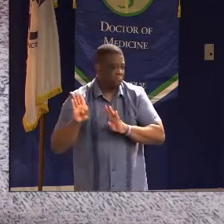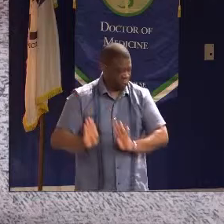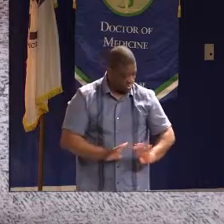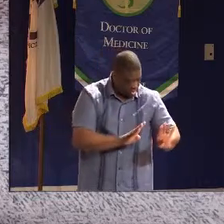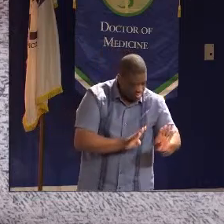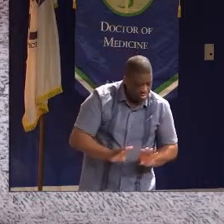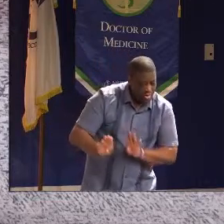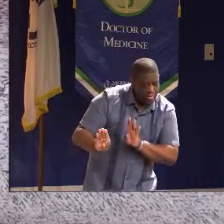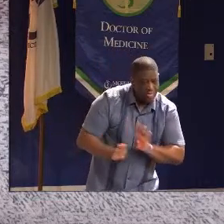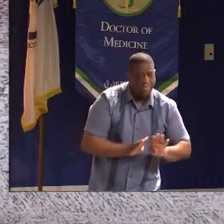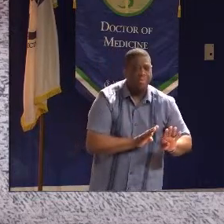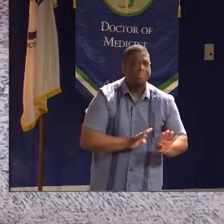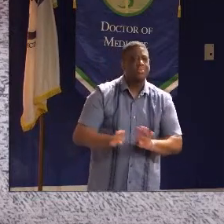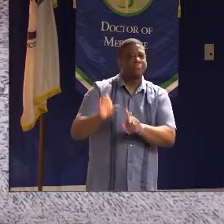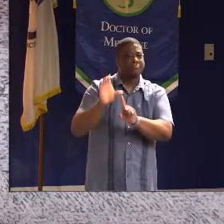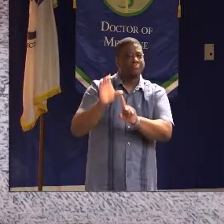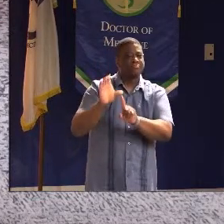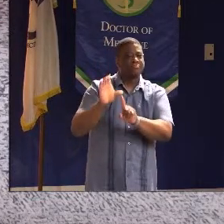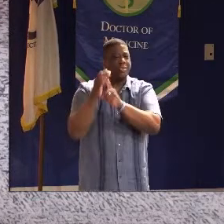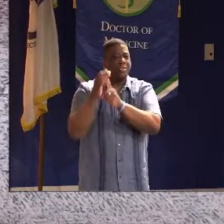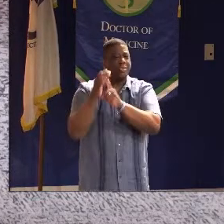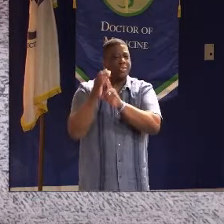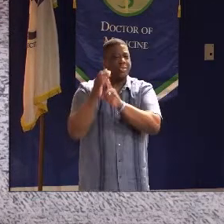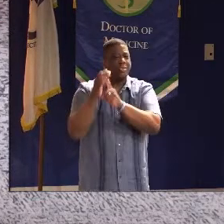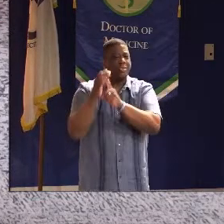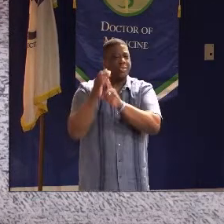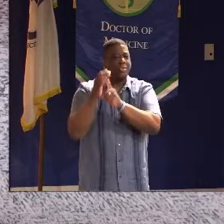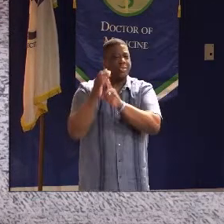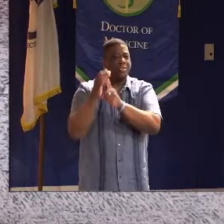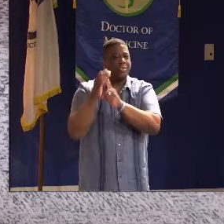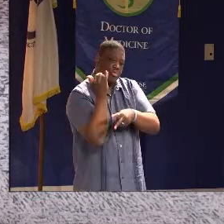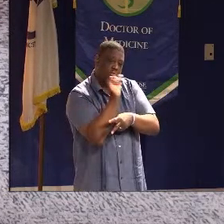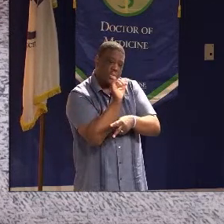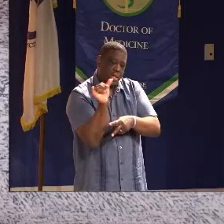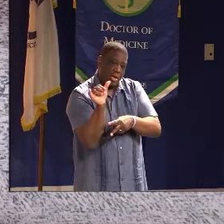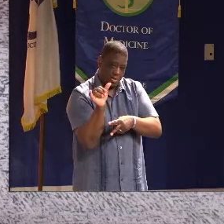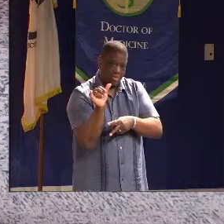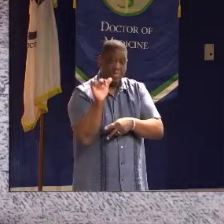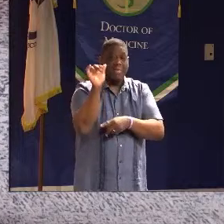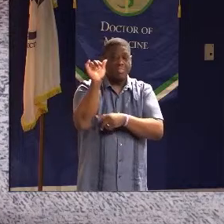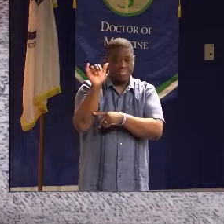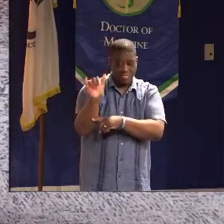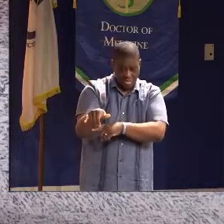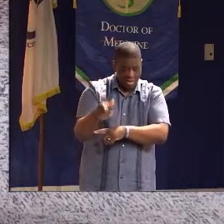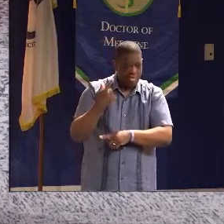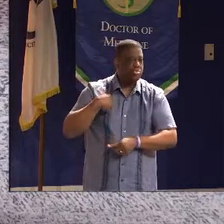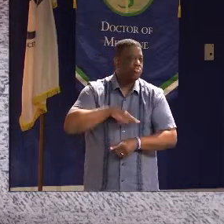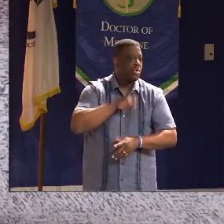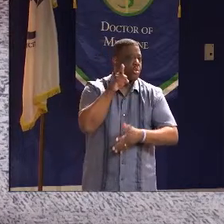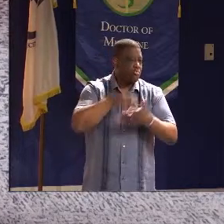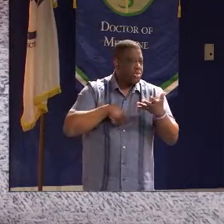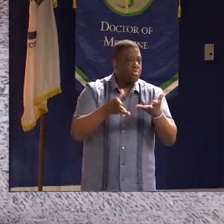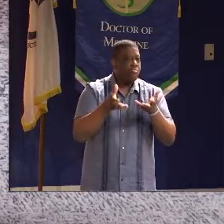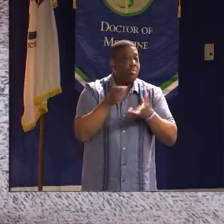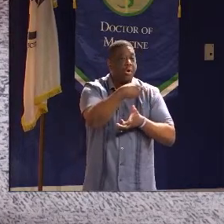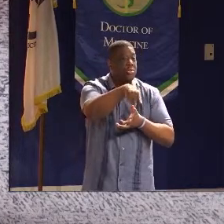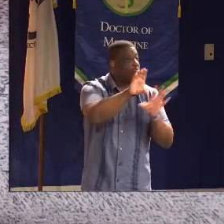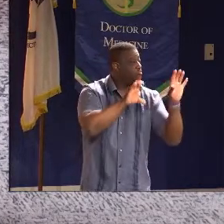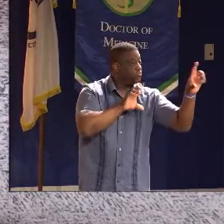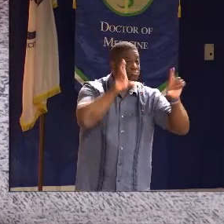and culturally competent care looks like. That's what we invested in. And